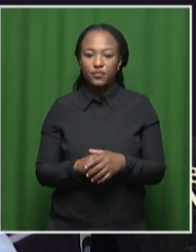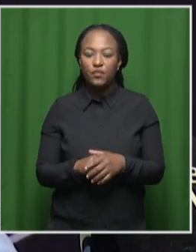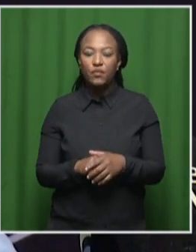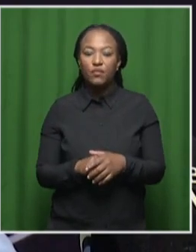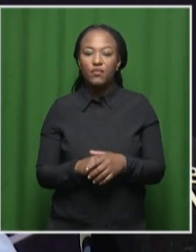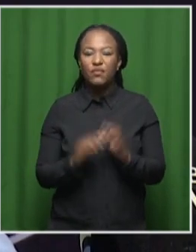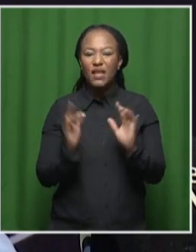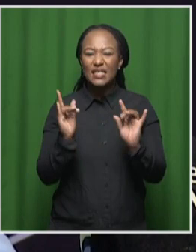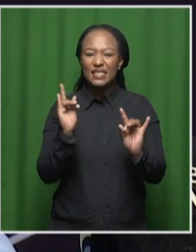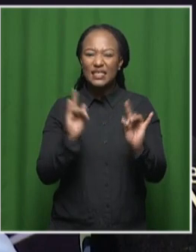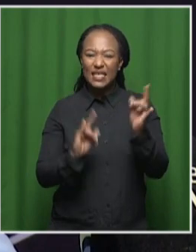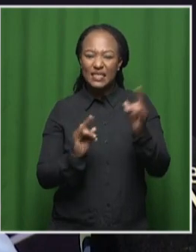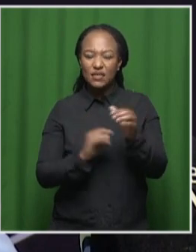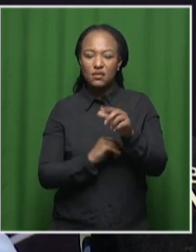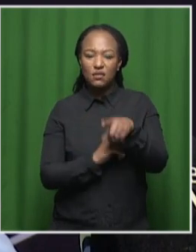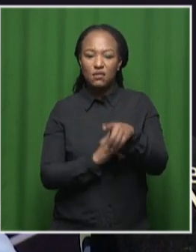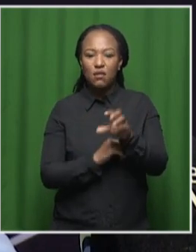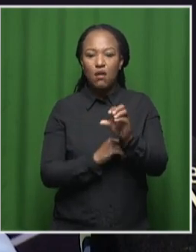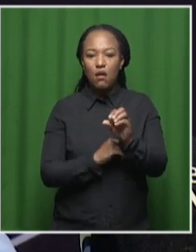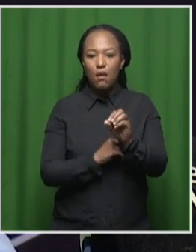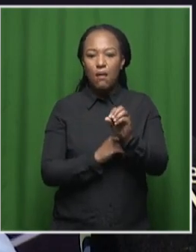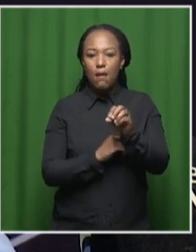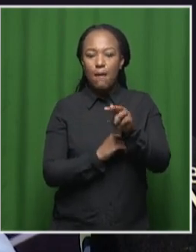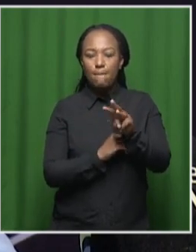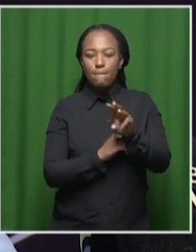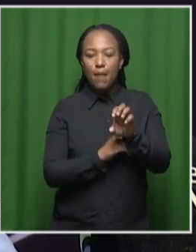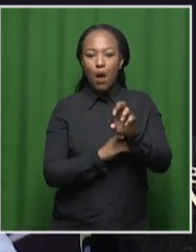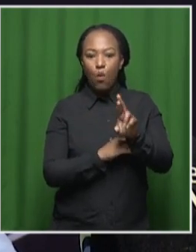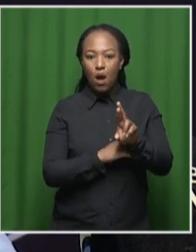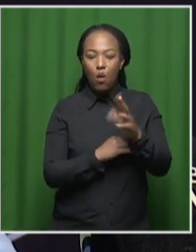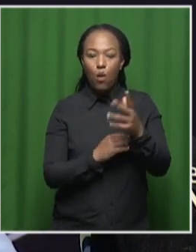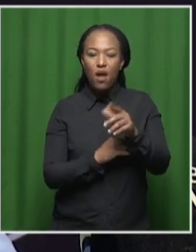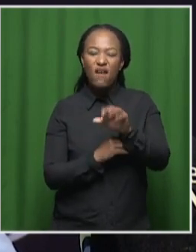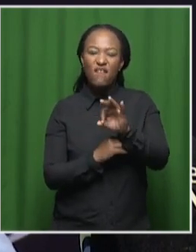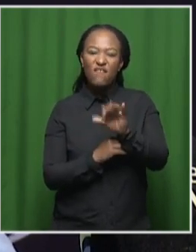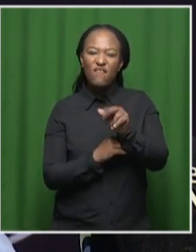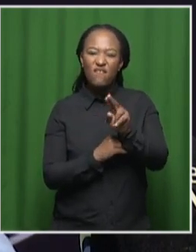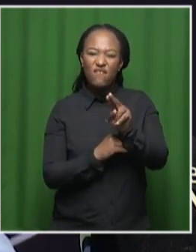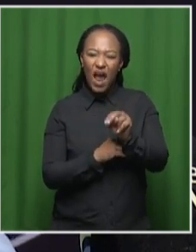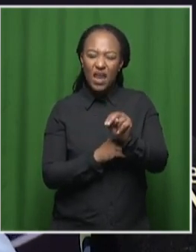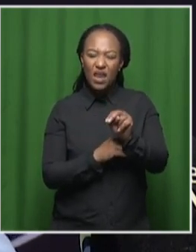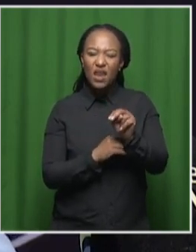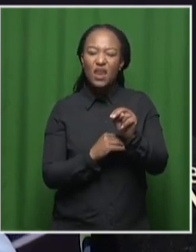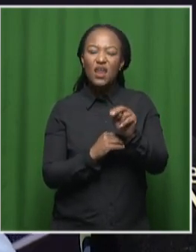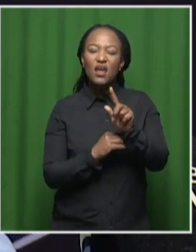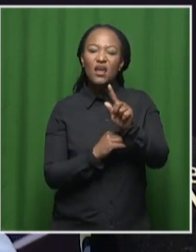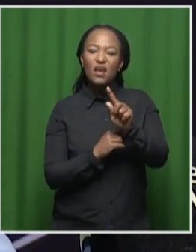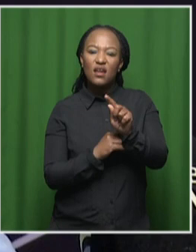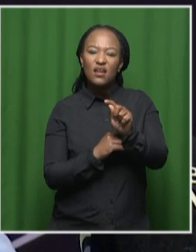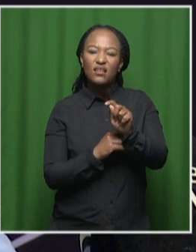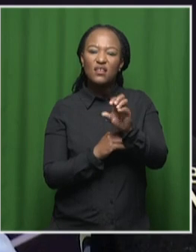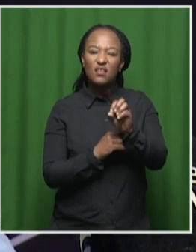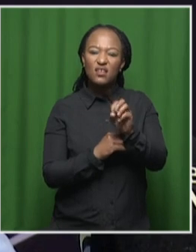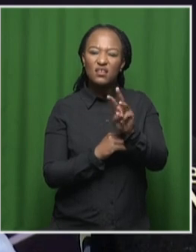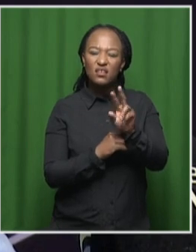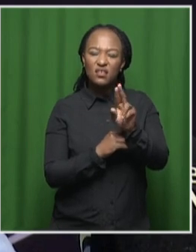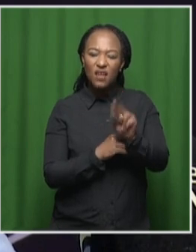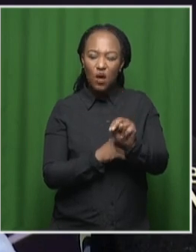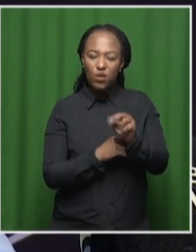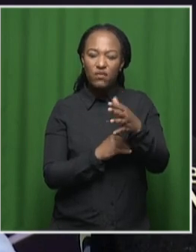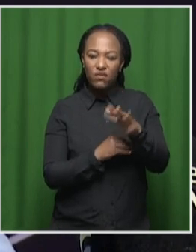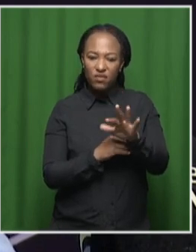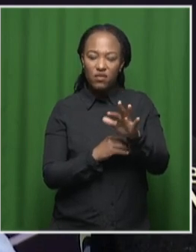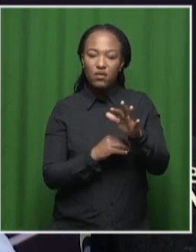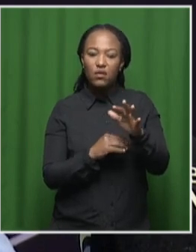Geysers program in Funtown on the 24th of June this year, which was also a launch pad for our historic solar high